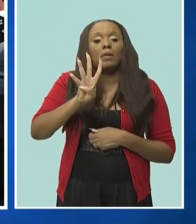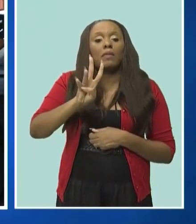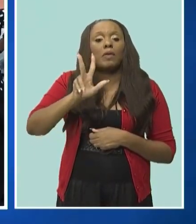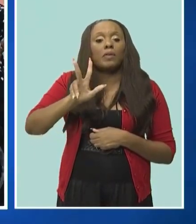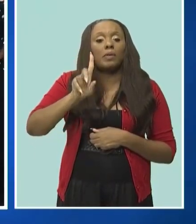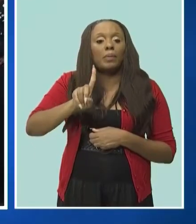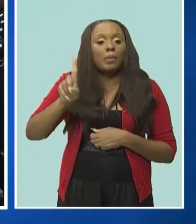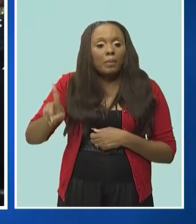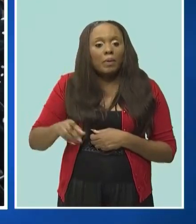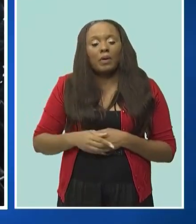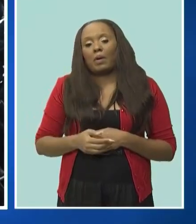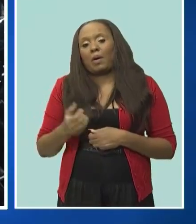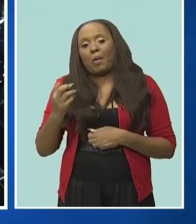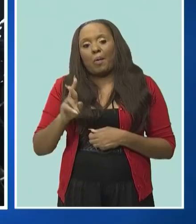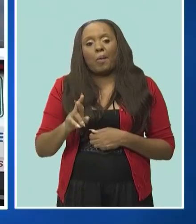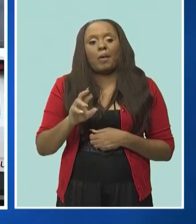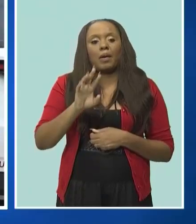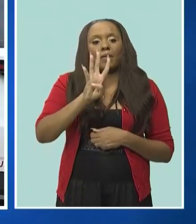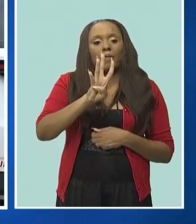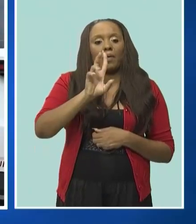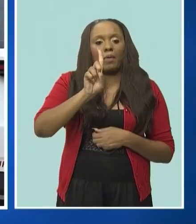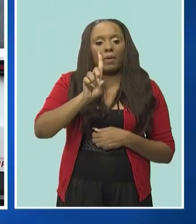437-4311, Oyston's Police Station at